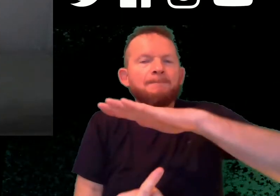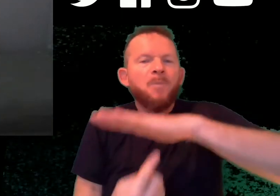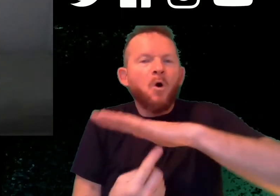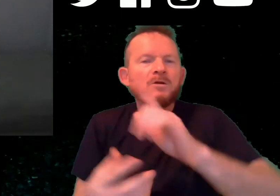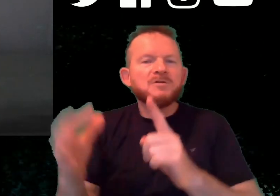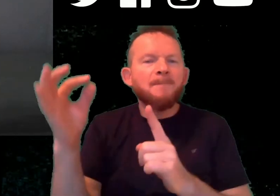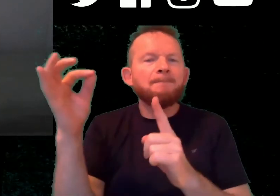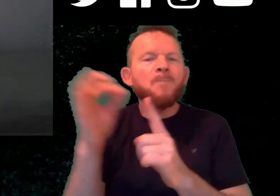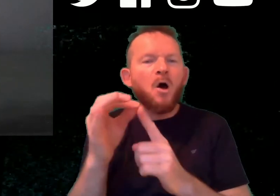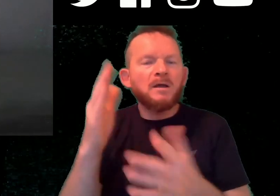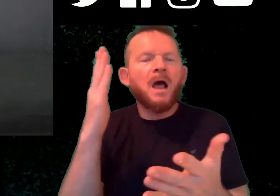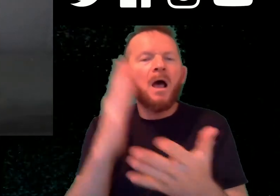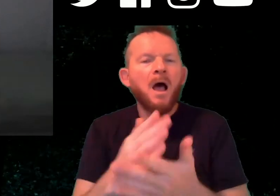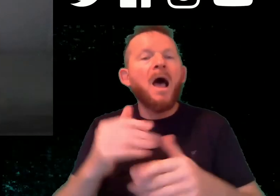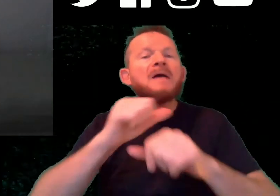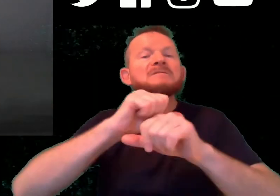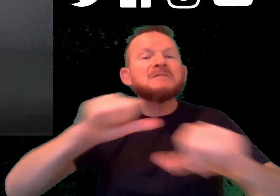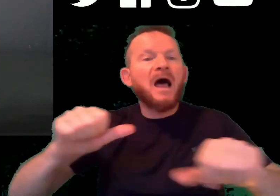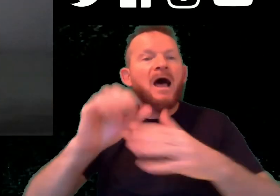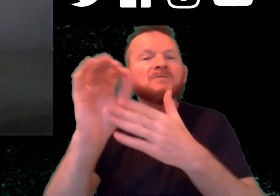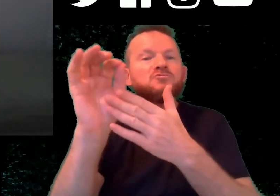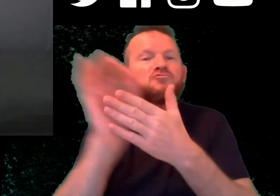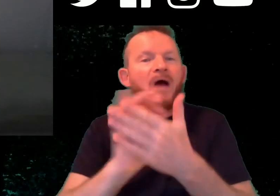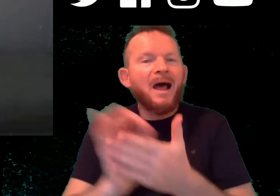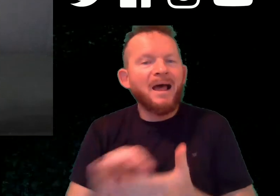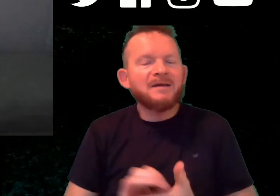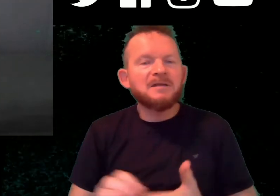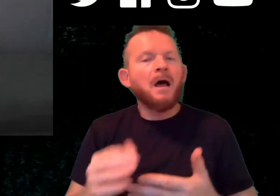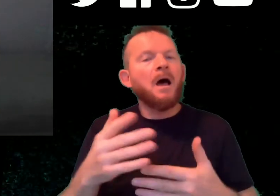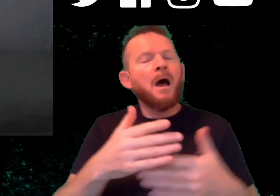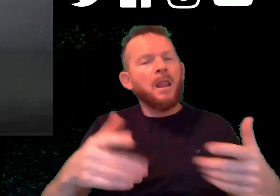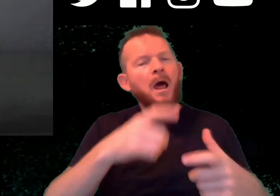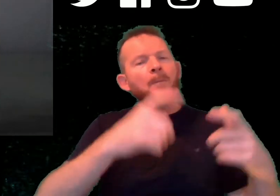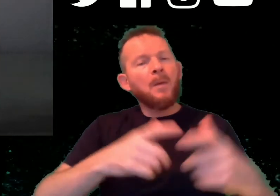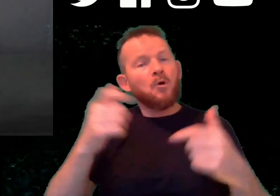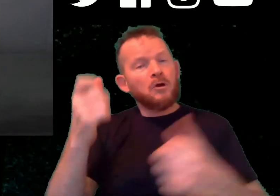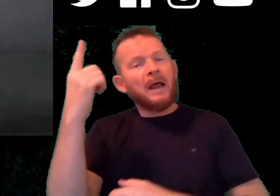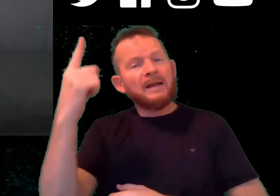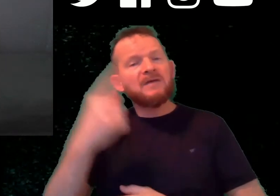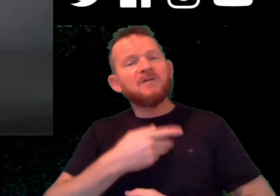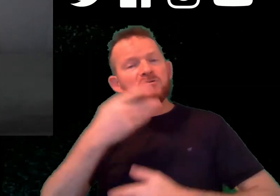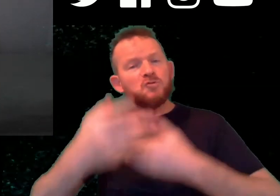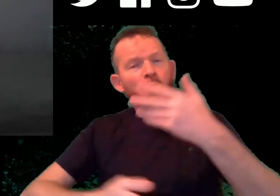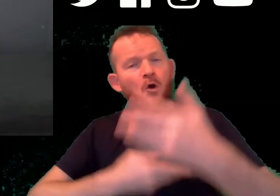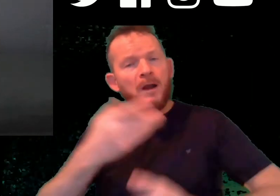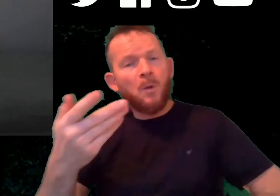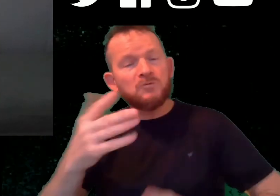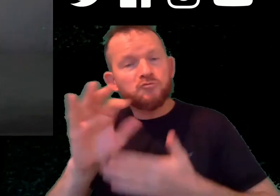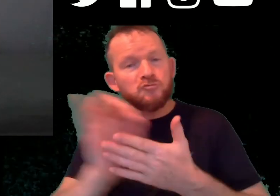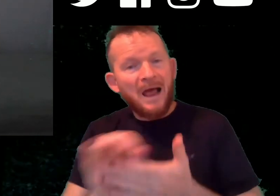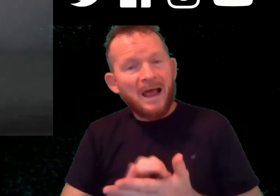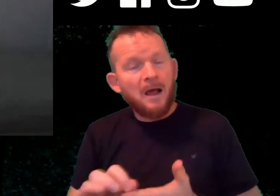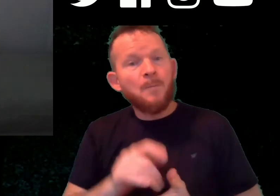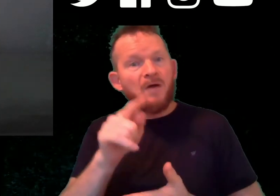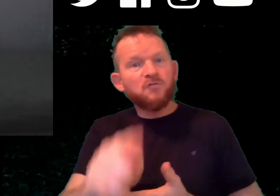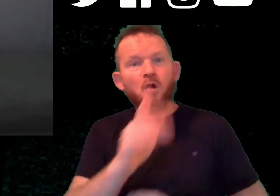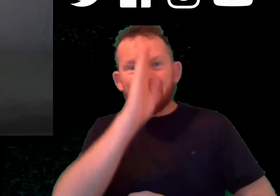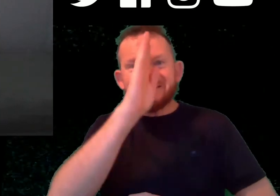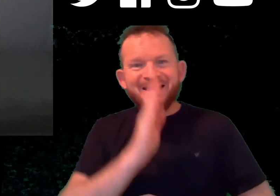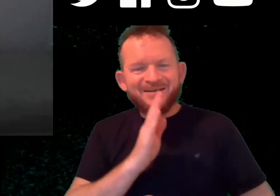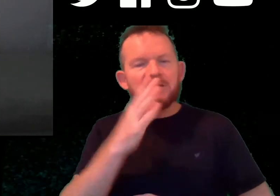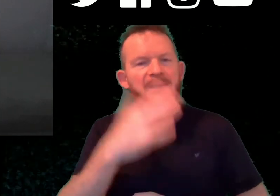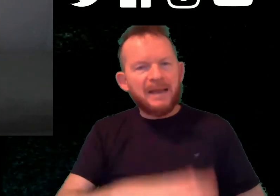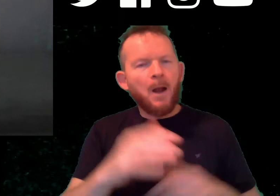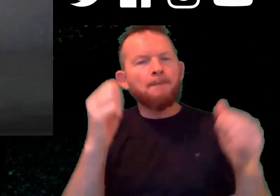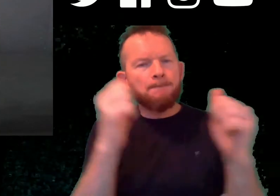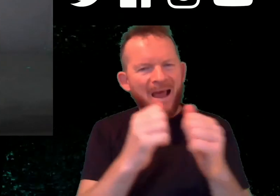but also most important point of actually starting to write. A lot of people do have really good ideas for a story and want to write it, but if you're really serious